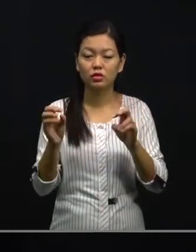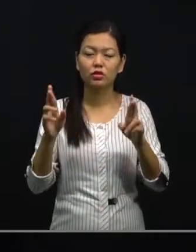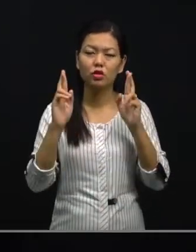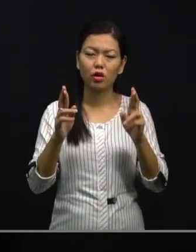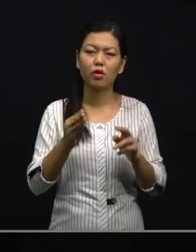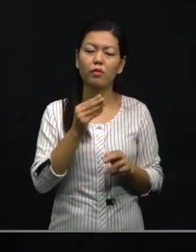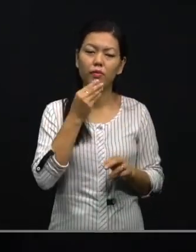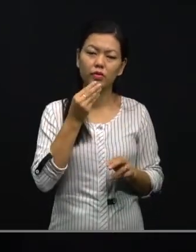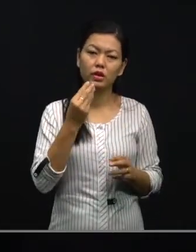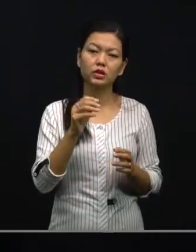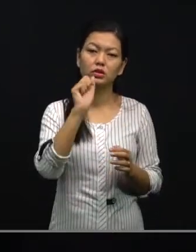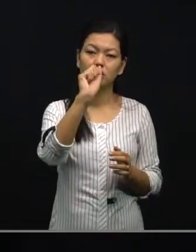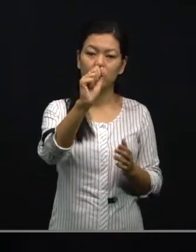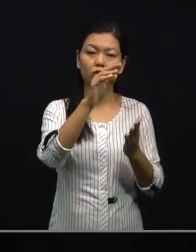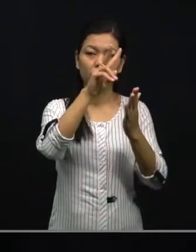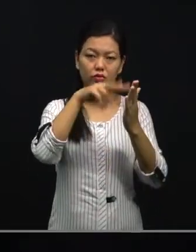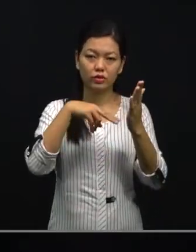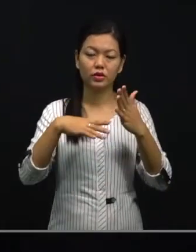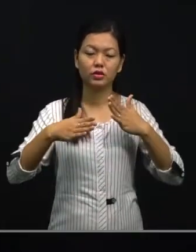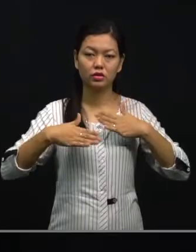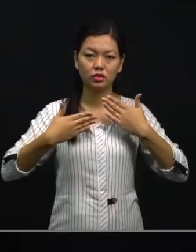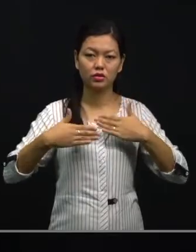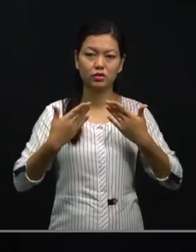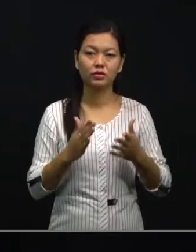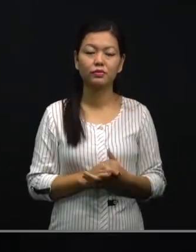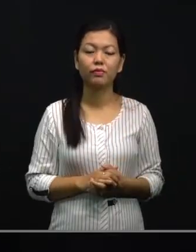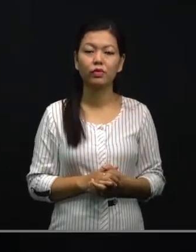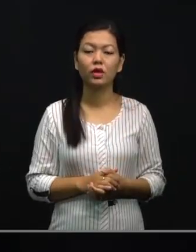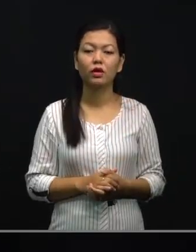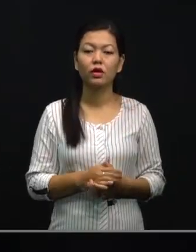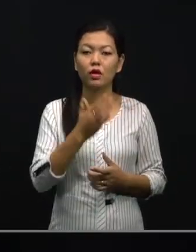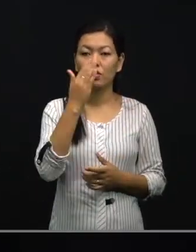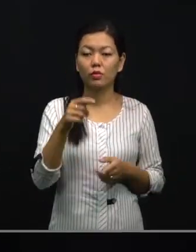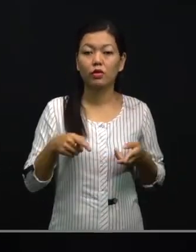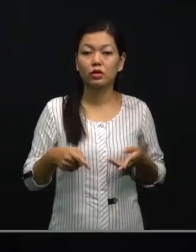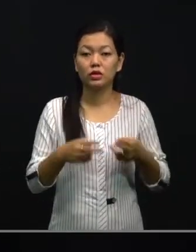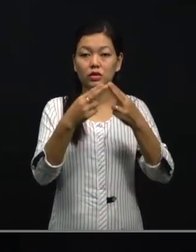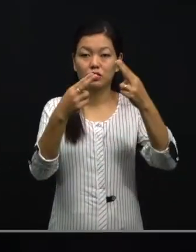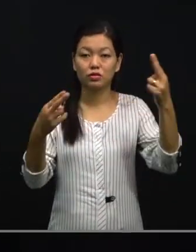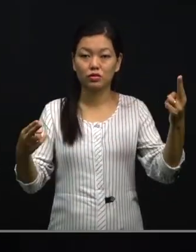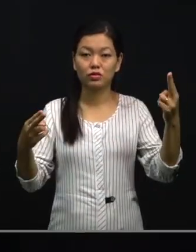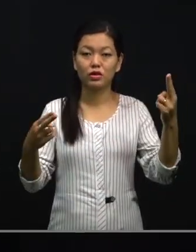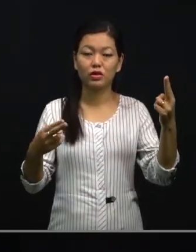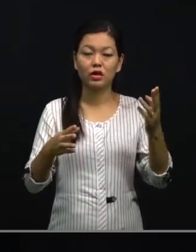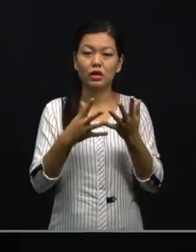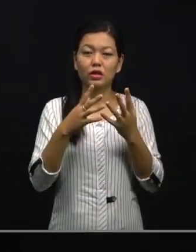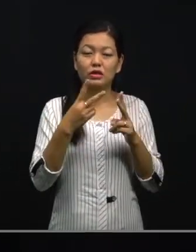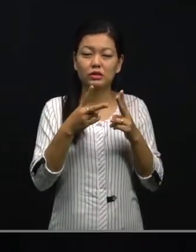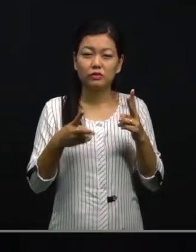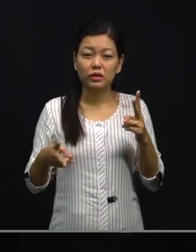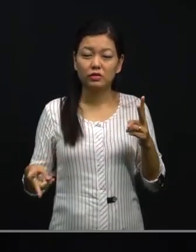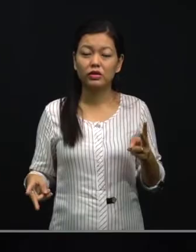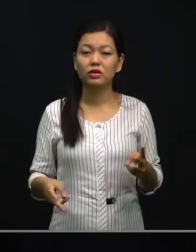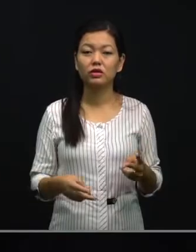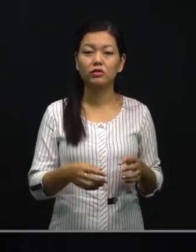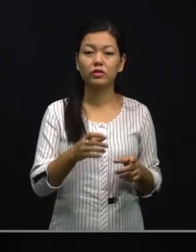take time to read it and enjoy it, because this is a novel, a very interesting novel with different kinds of elements